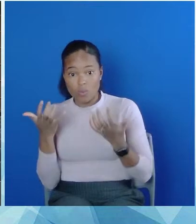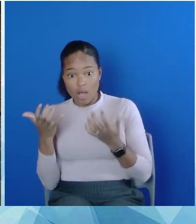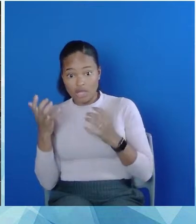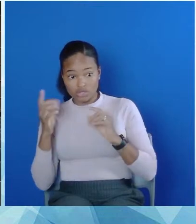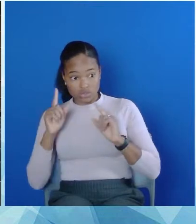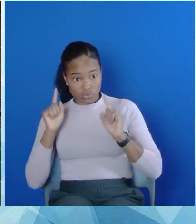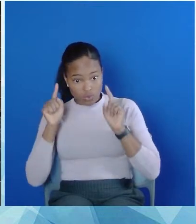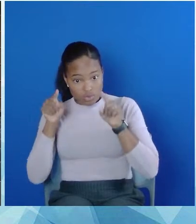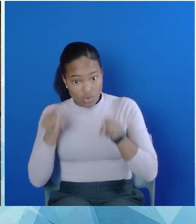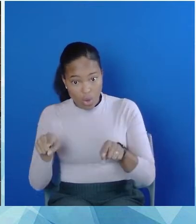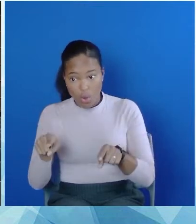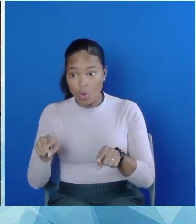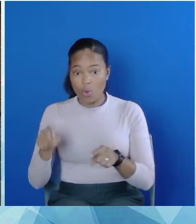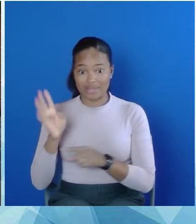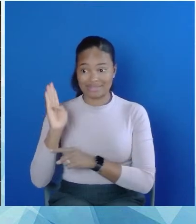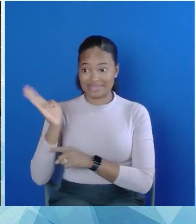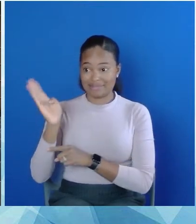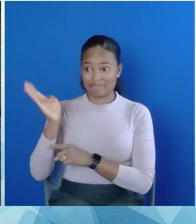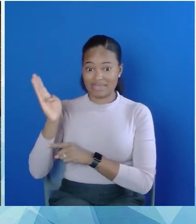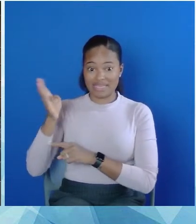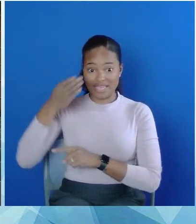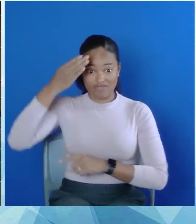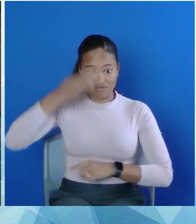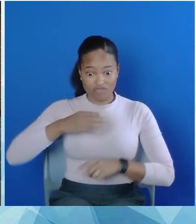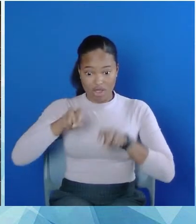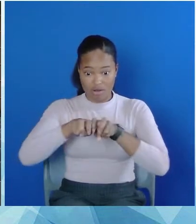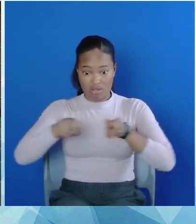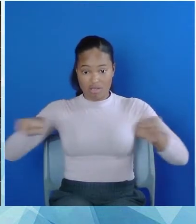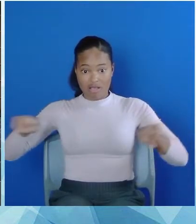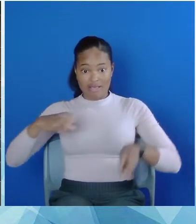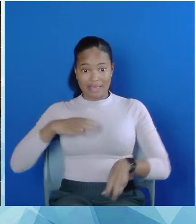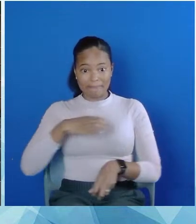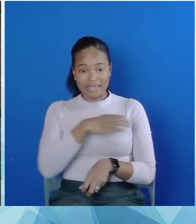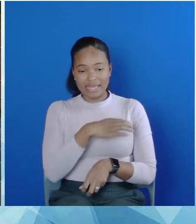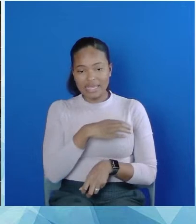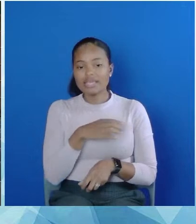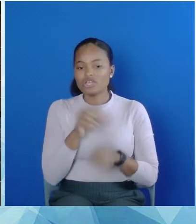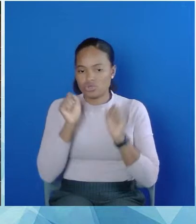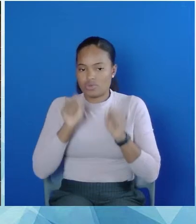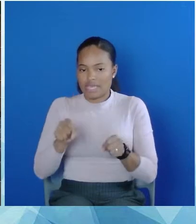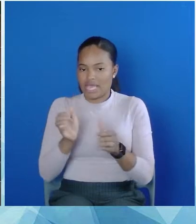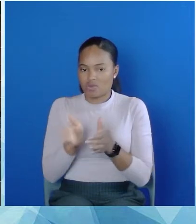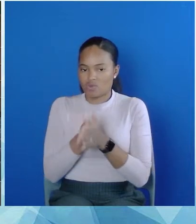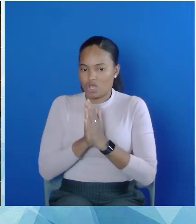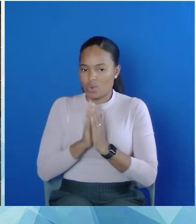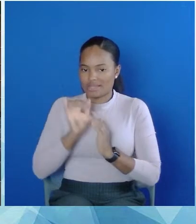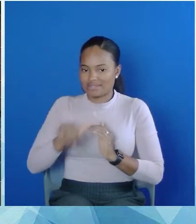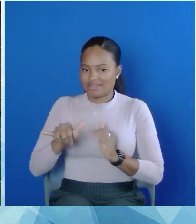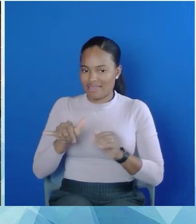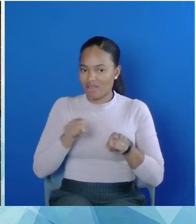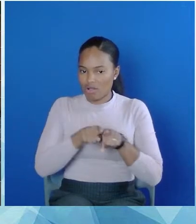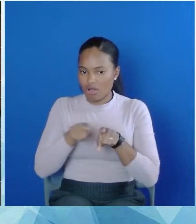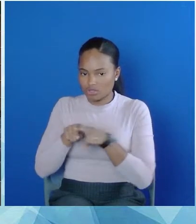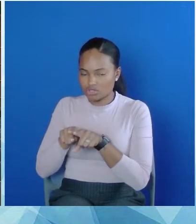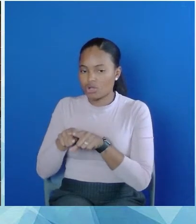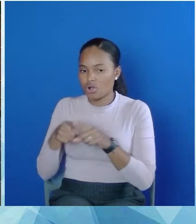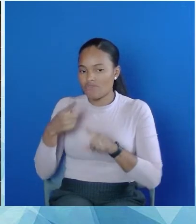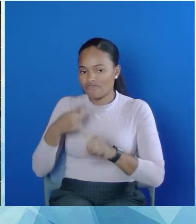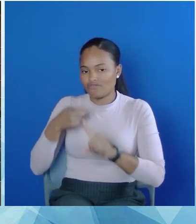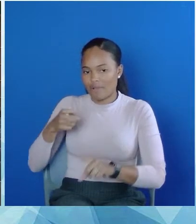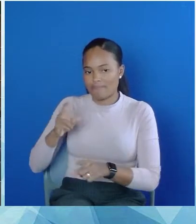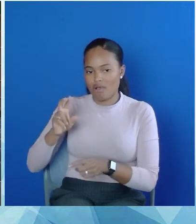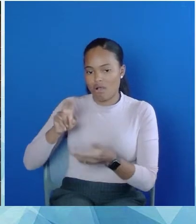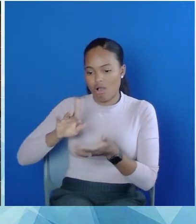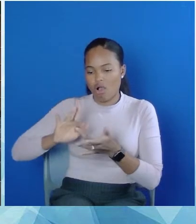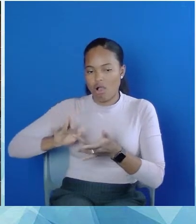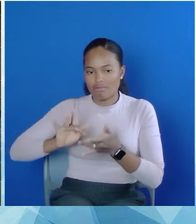speak in front of the committee, you would have the ability to request that as well using the online system, the Request to Speak system.